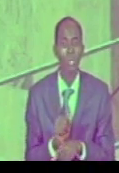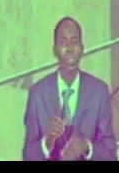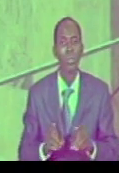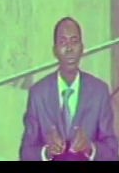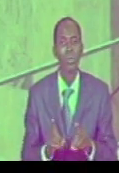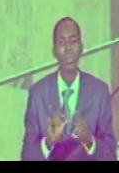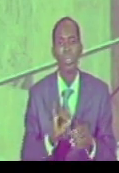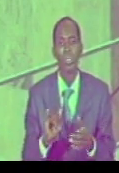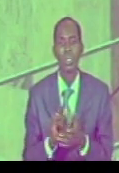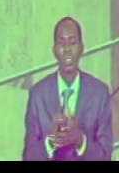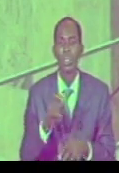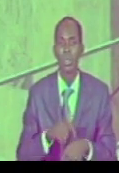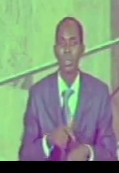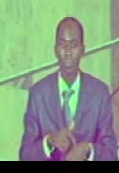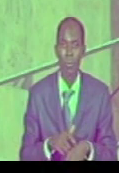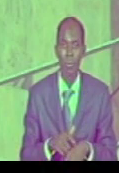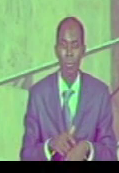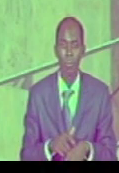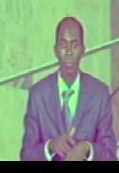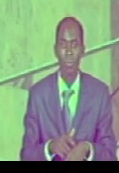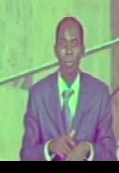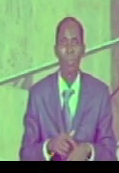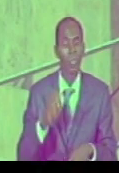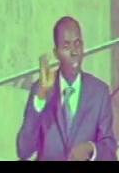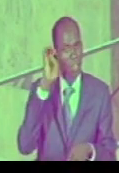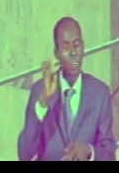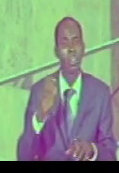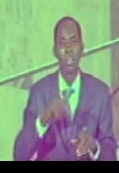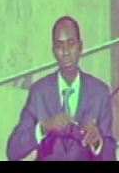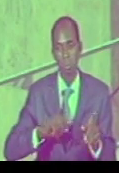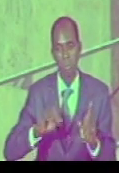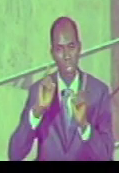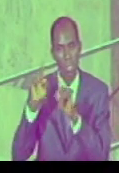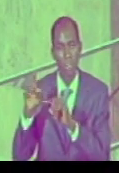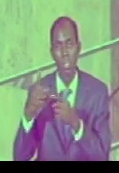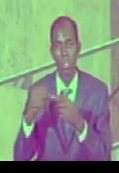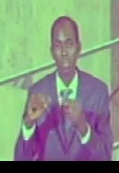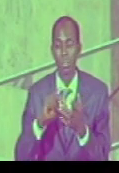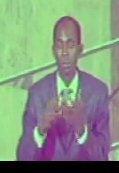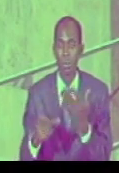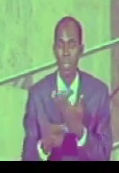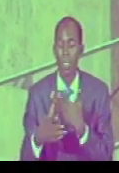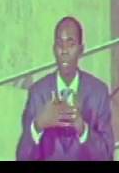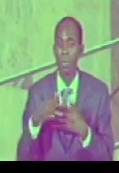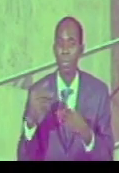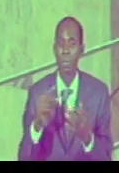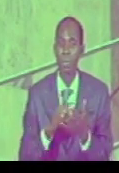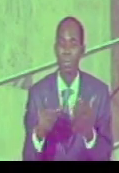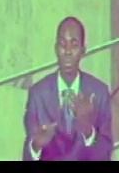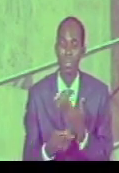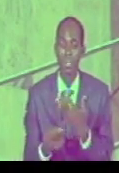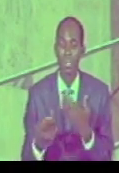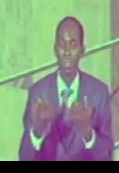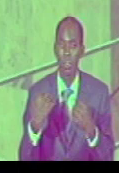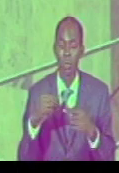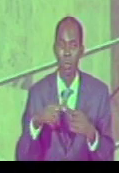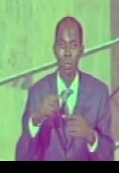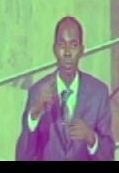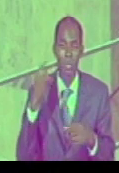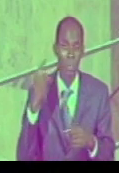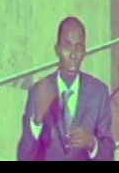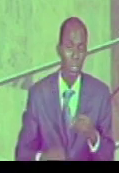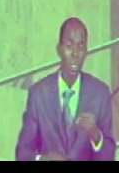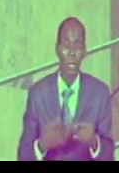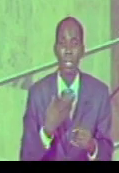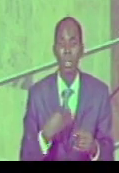period, after I attended the crusade, but by the time the crusade was over and the GS was going